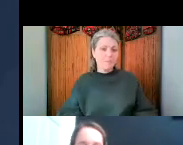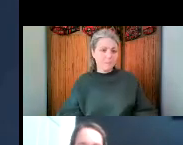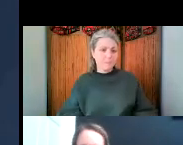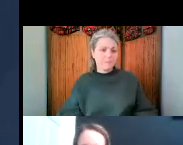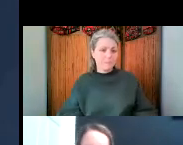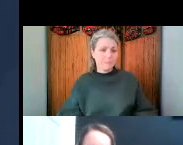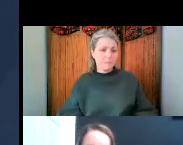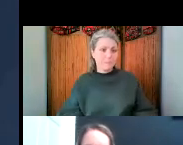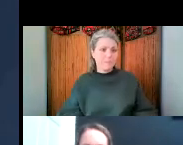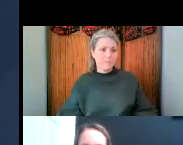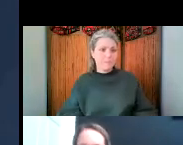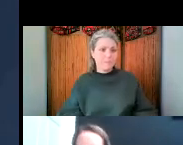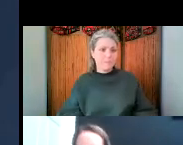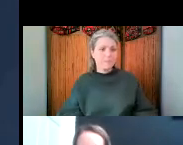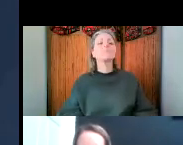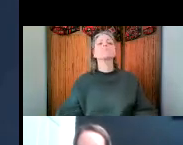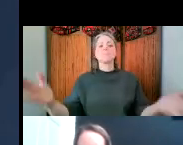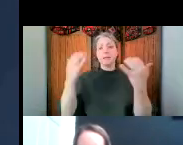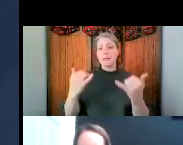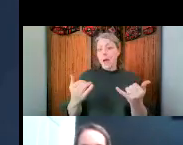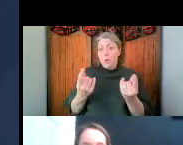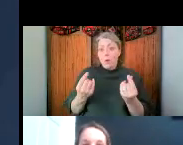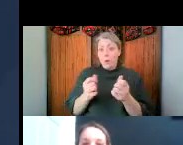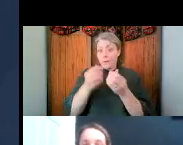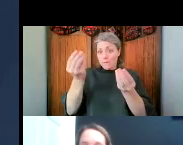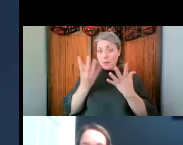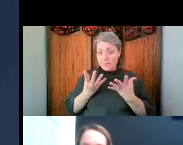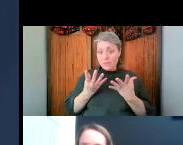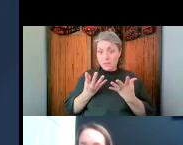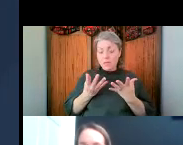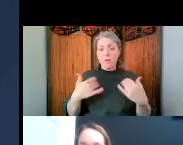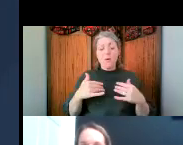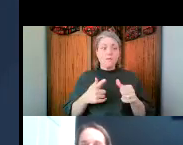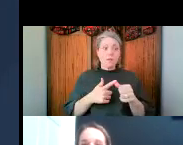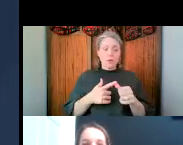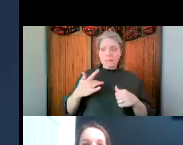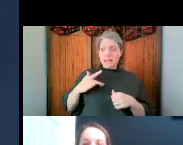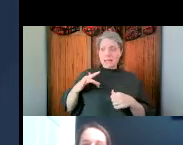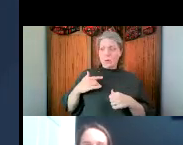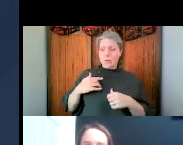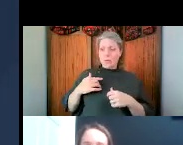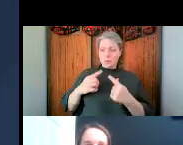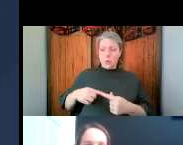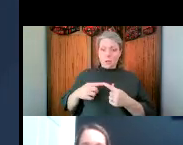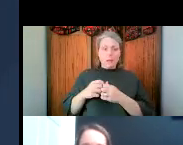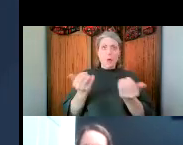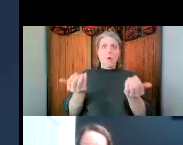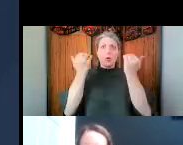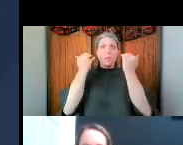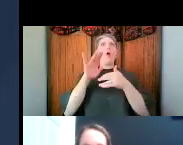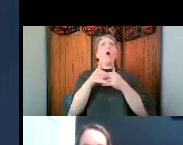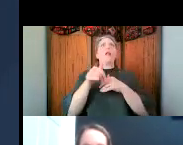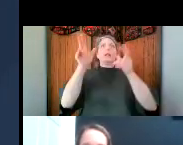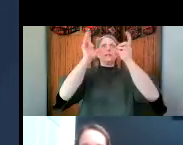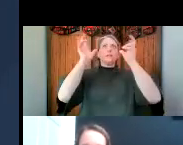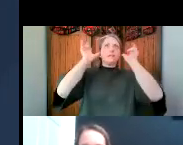So now what? When we have a sensory processing difficulty, it can be overwhelming, right? We have to think about all the senses all at once,